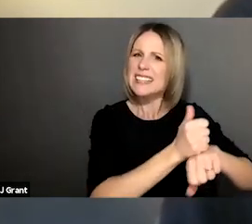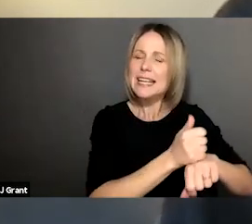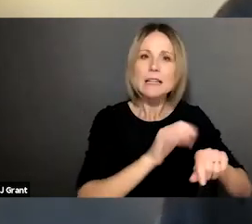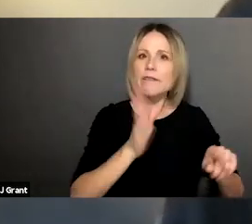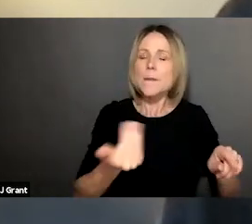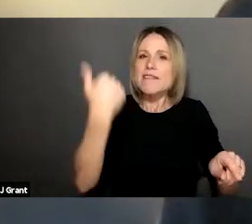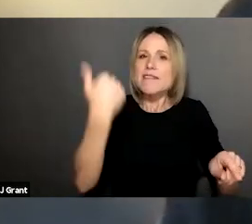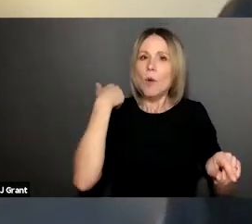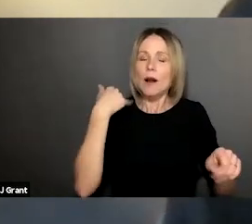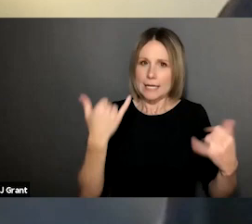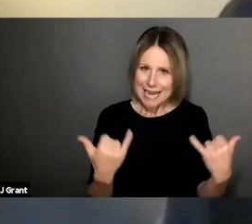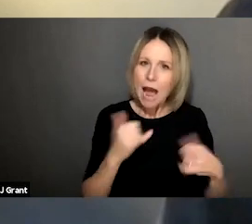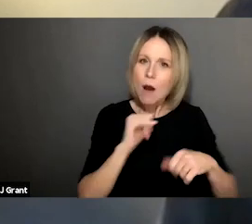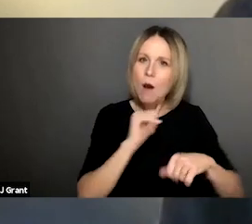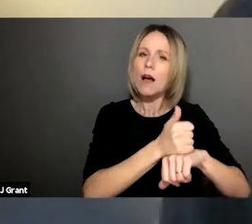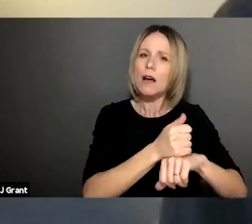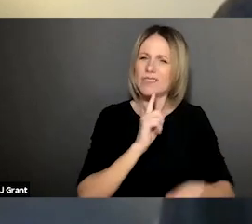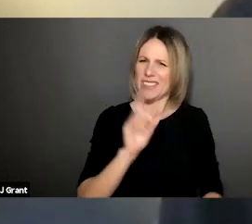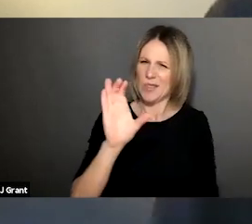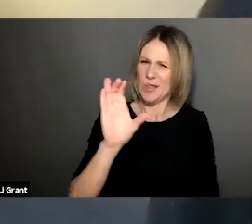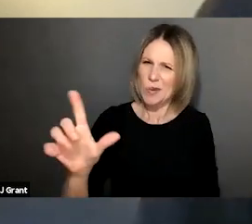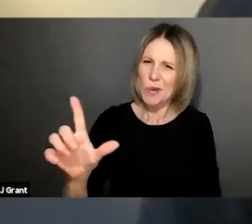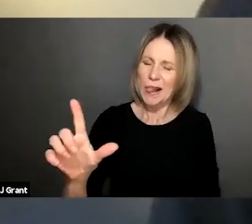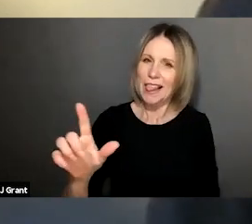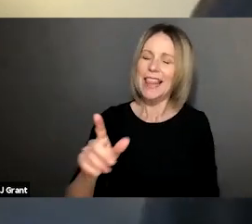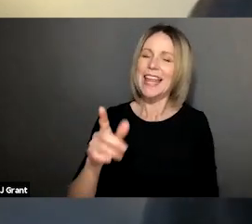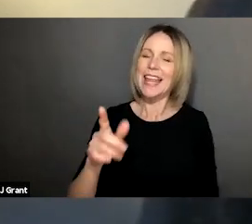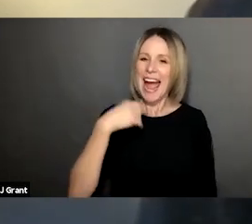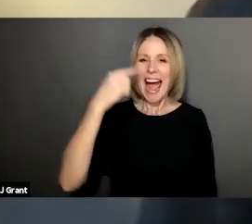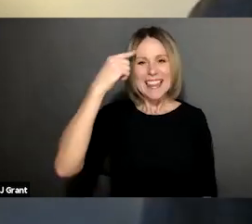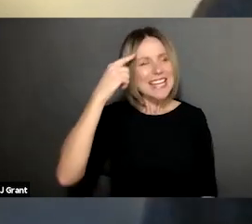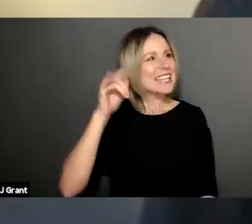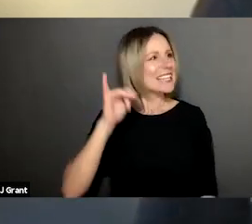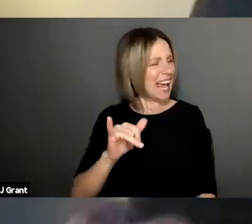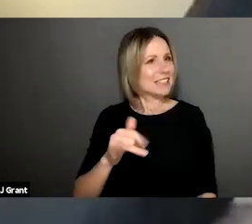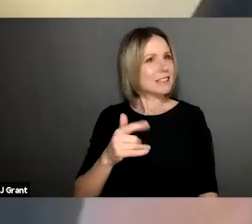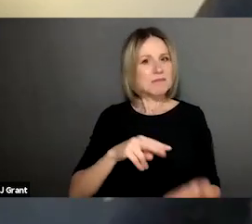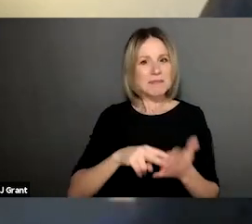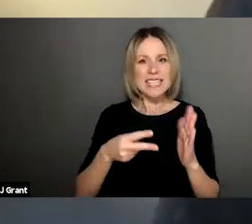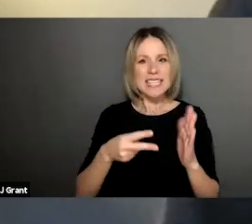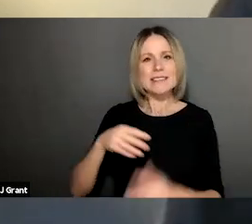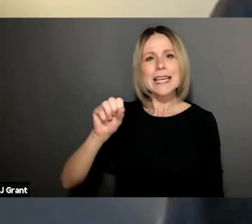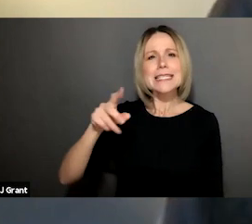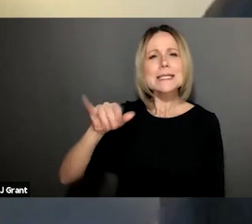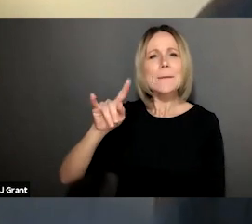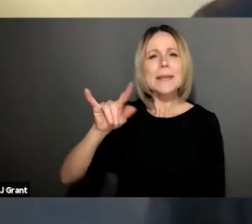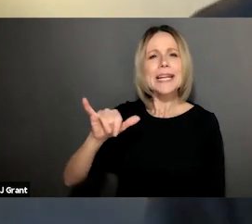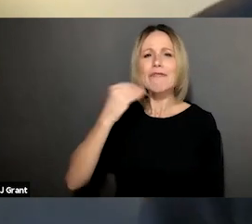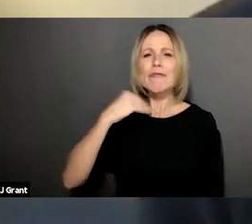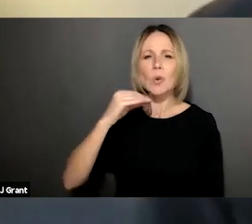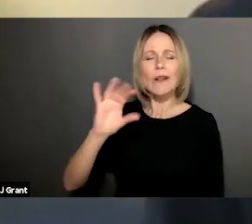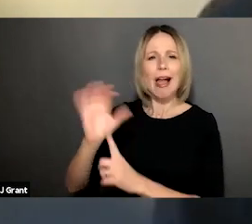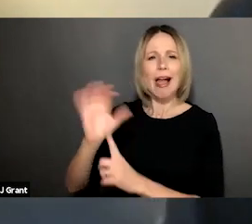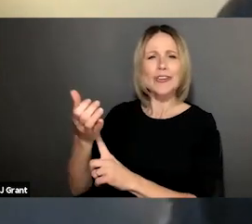And I think a testament to a city's food culture that wants to continue